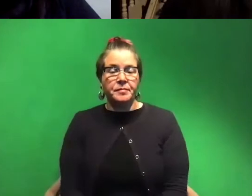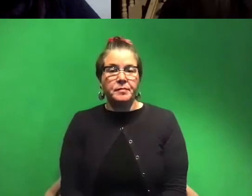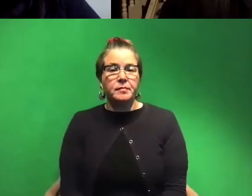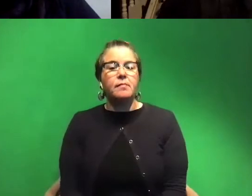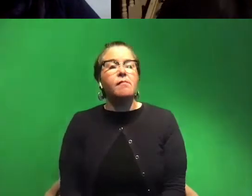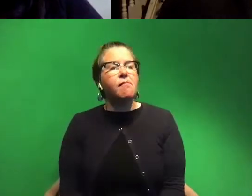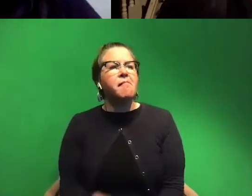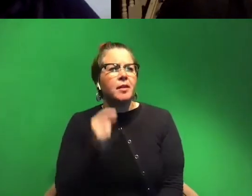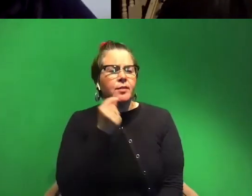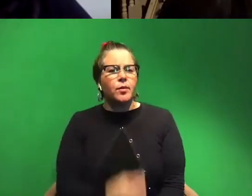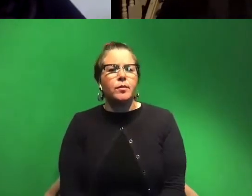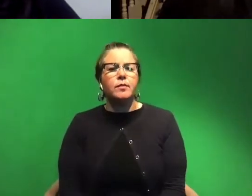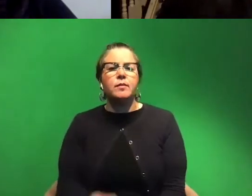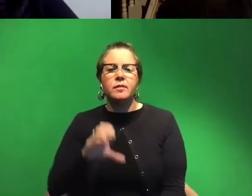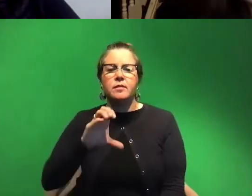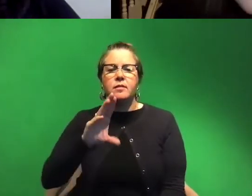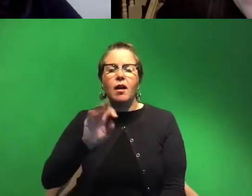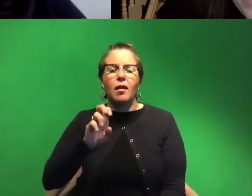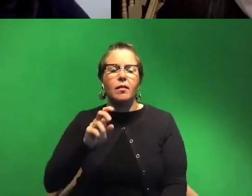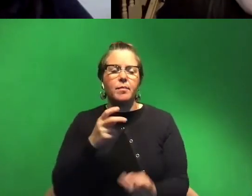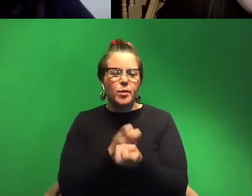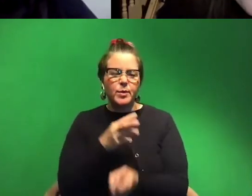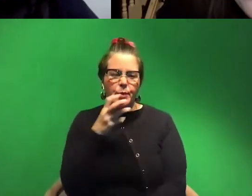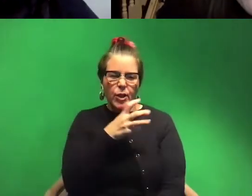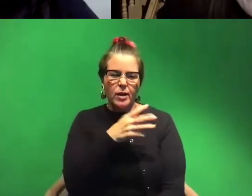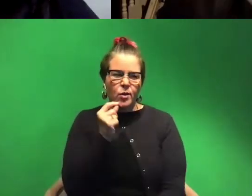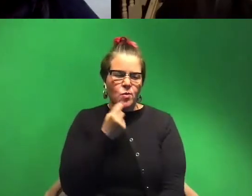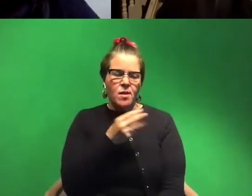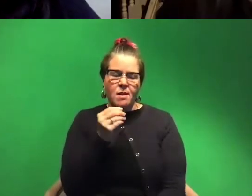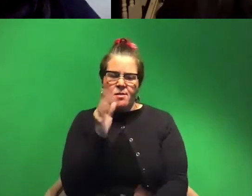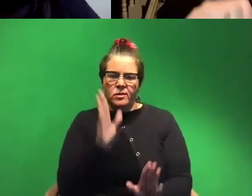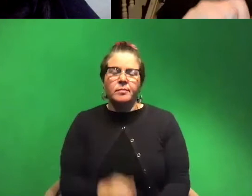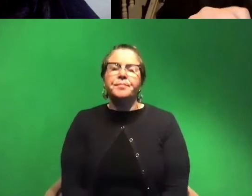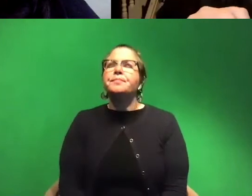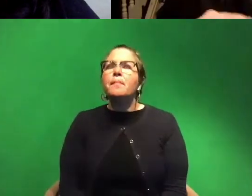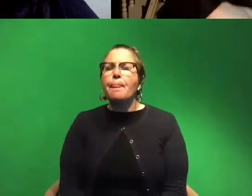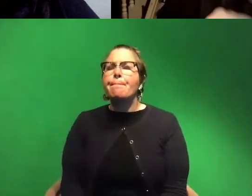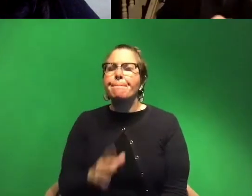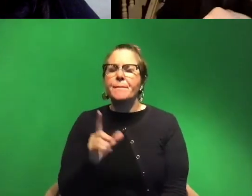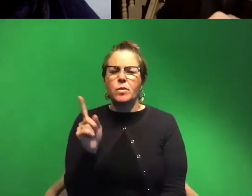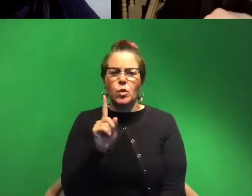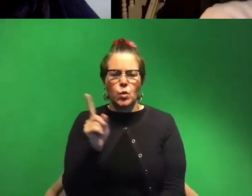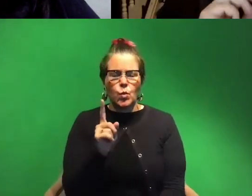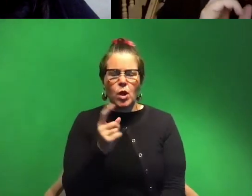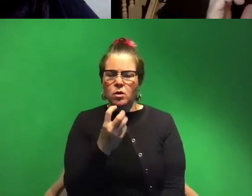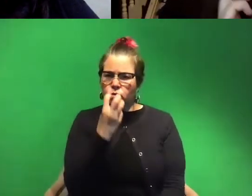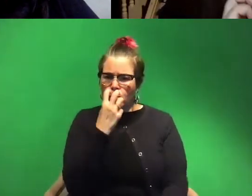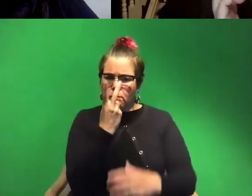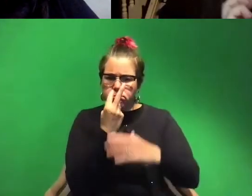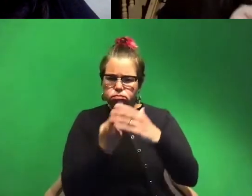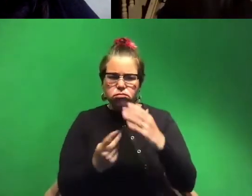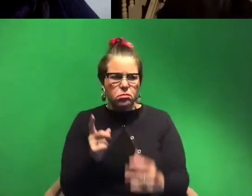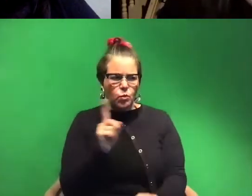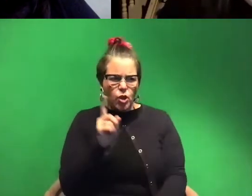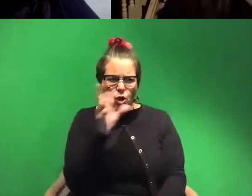so cool. Cuttle bones are really cool and awesome. Where should someone look when scuba diving to find